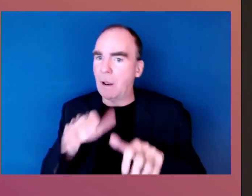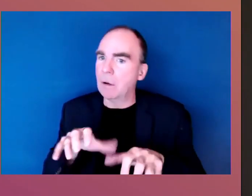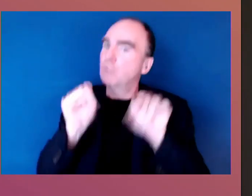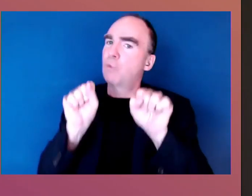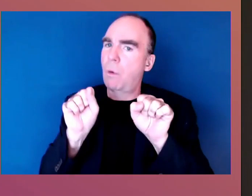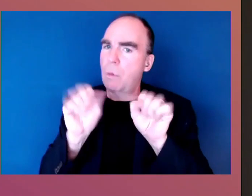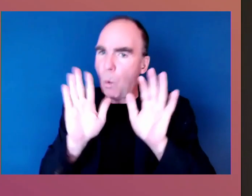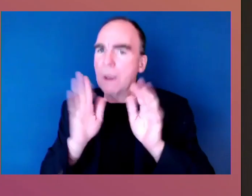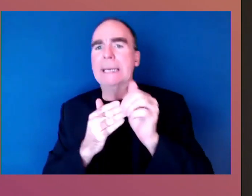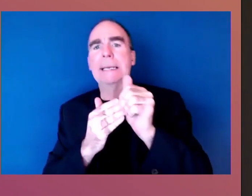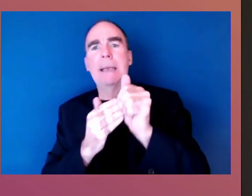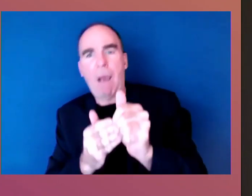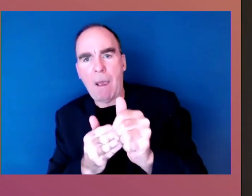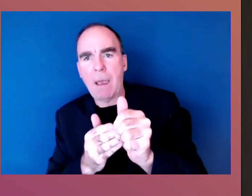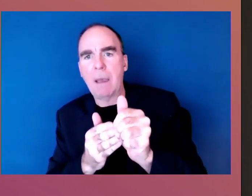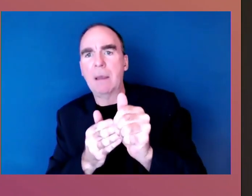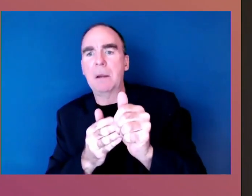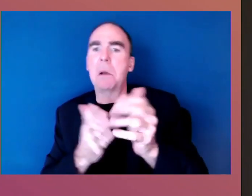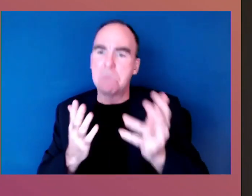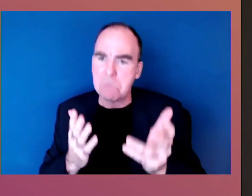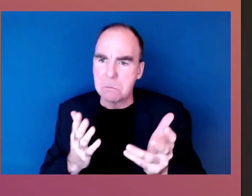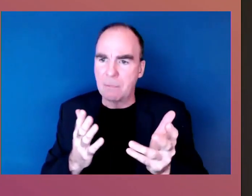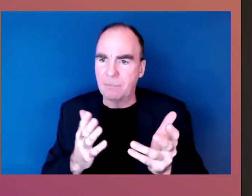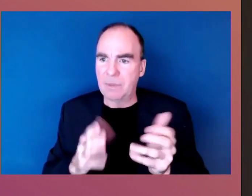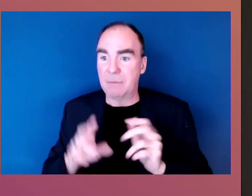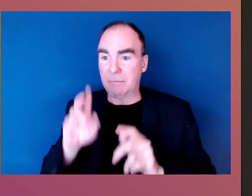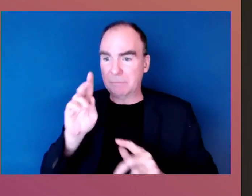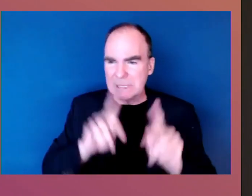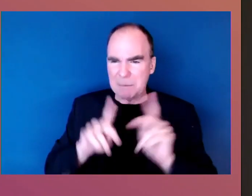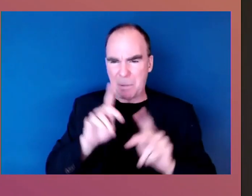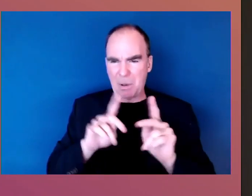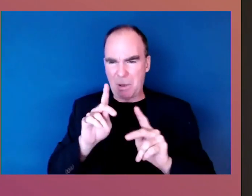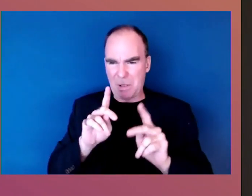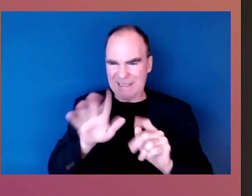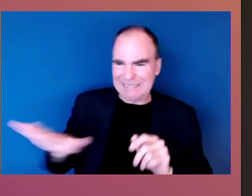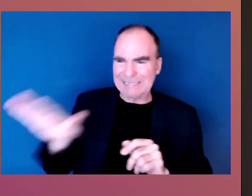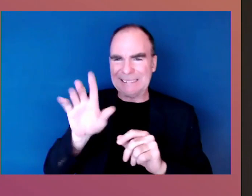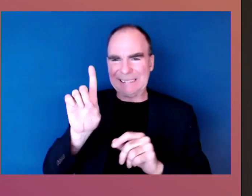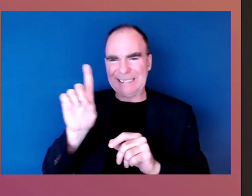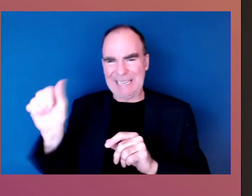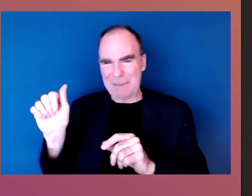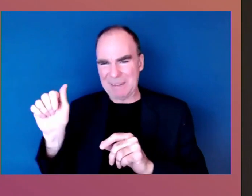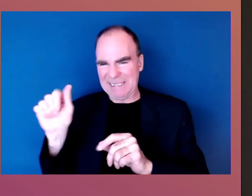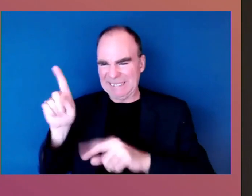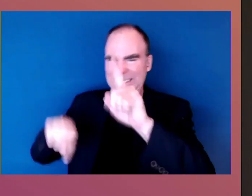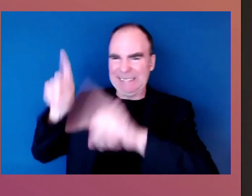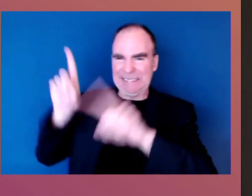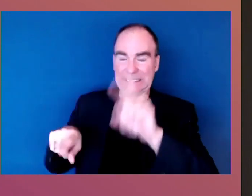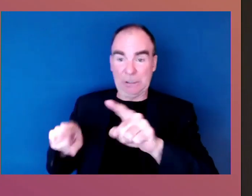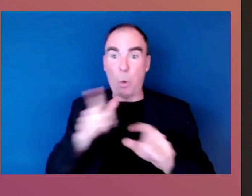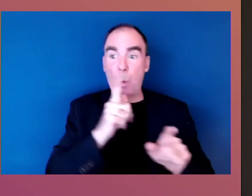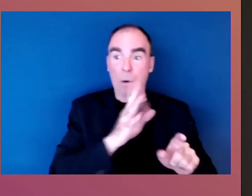by society, and can accelerate the implementation of new technologies into our society.